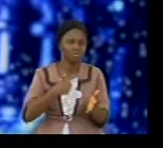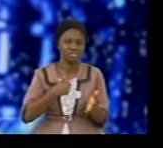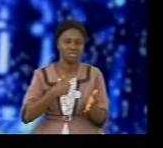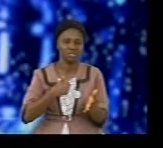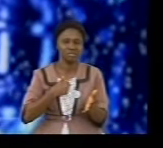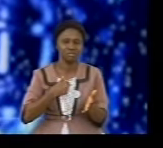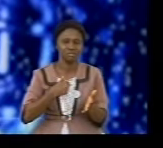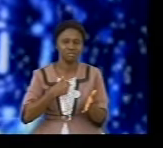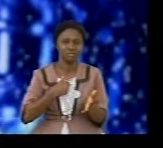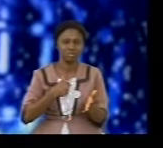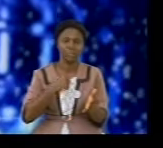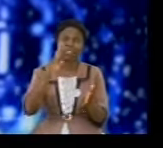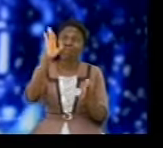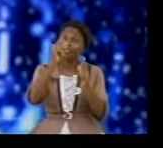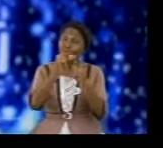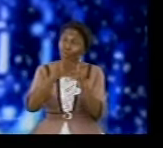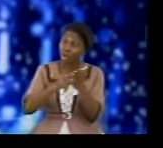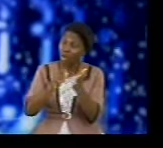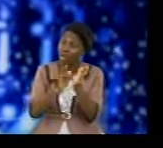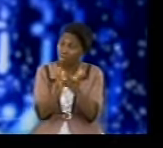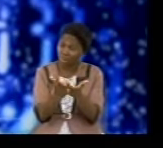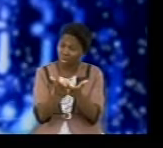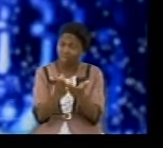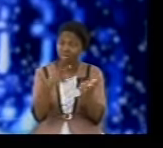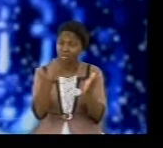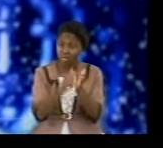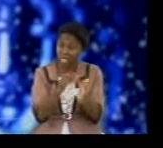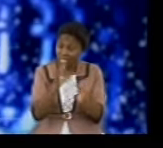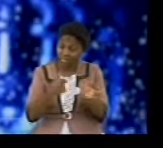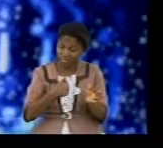Your word assures me that if I confess, you will forgive.